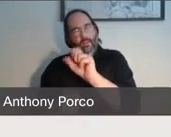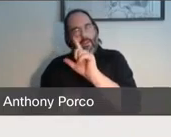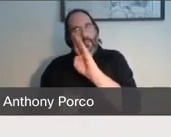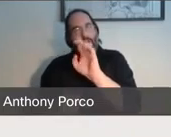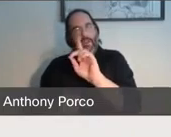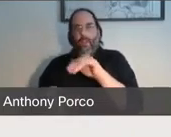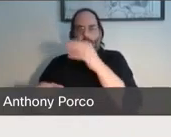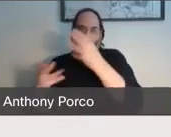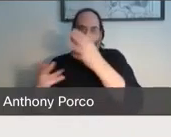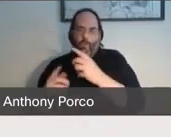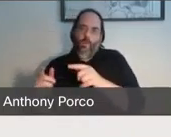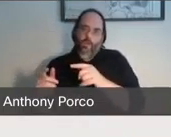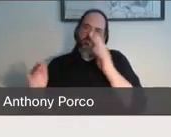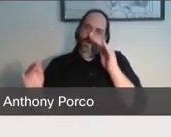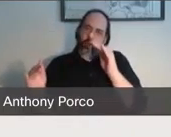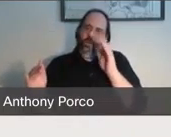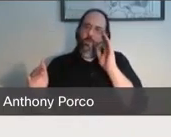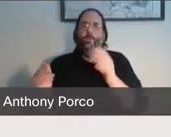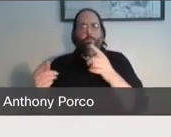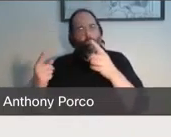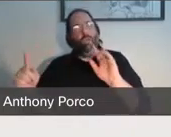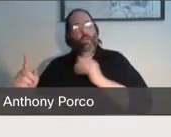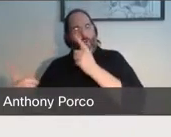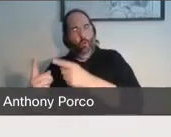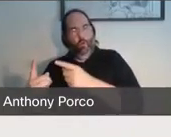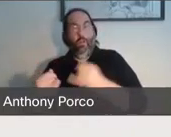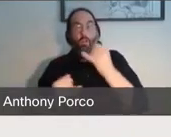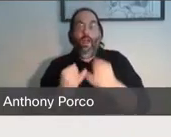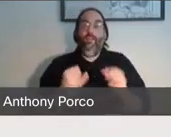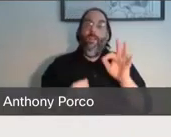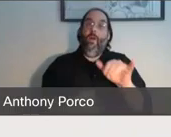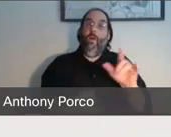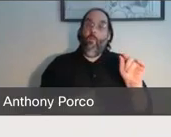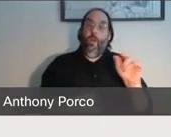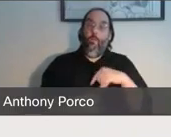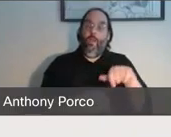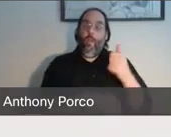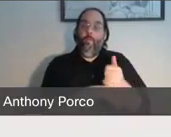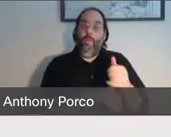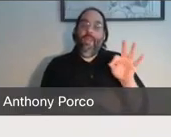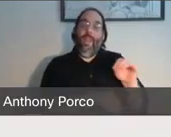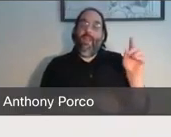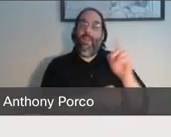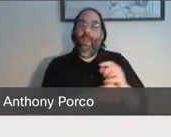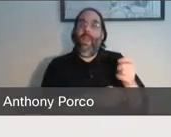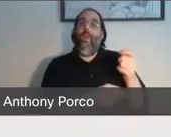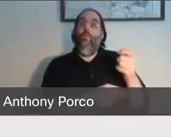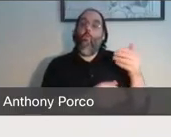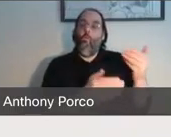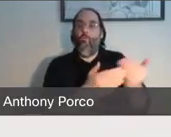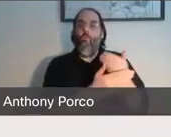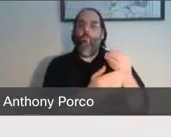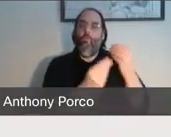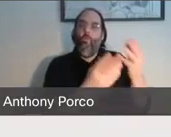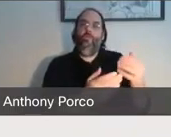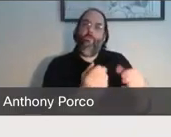track to meet established goals. Lastly, in FY20, we implemented 90-day renewal notices to aid in the prevention